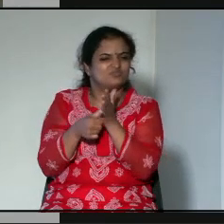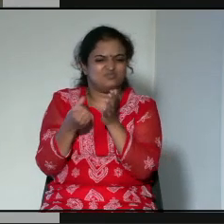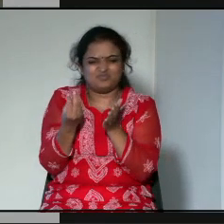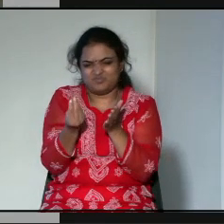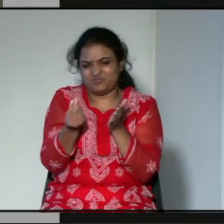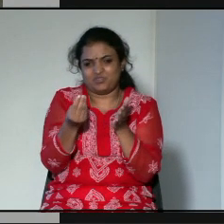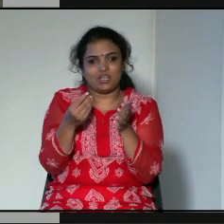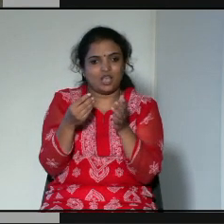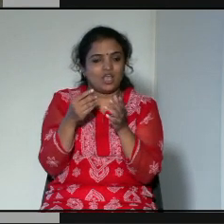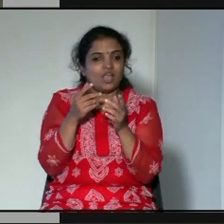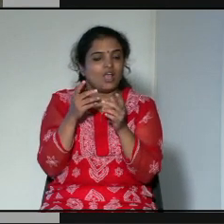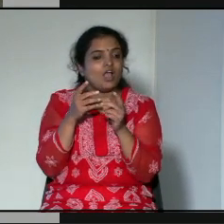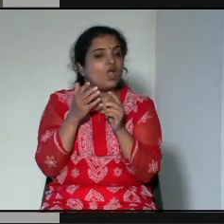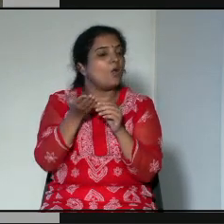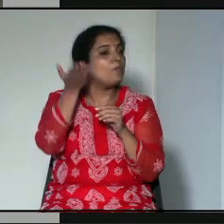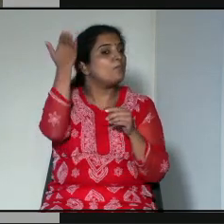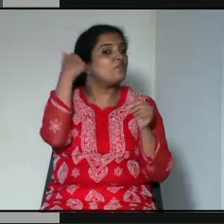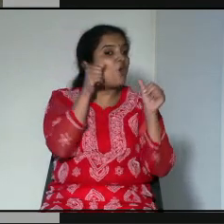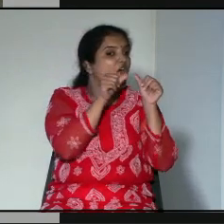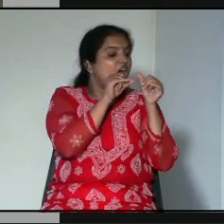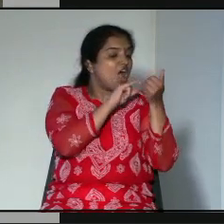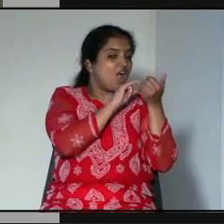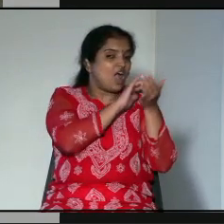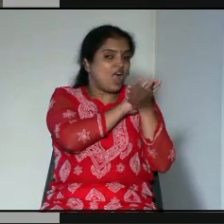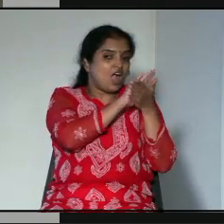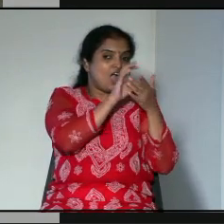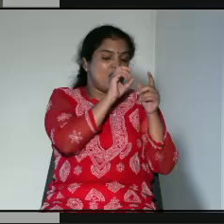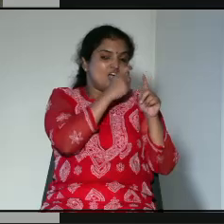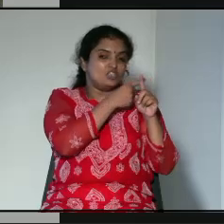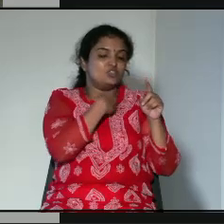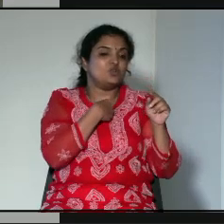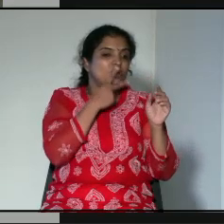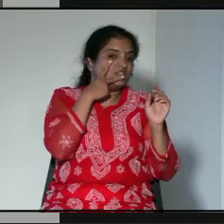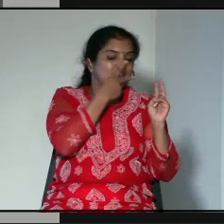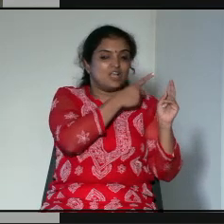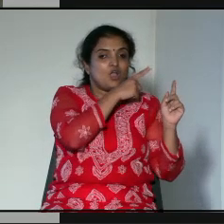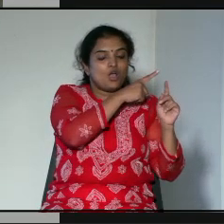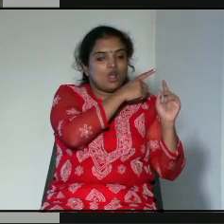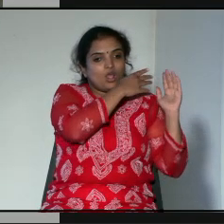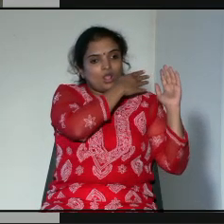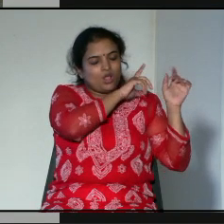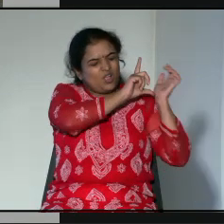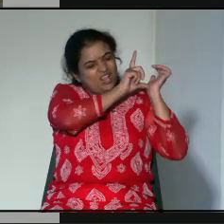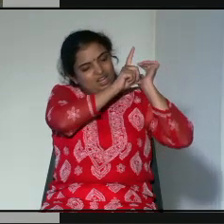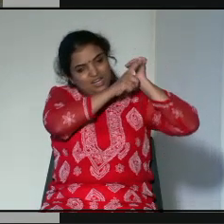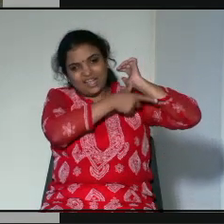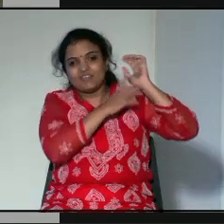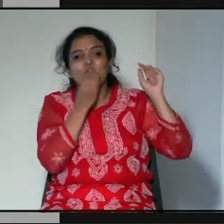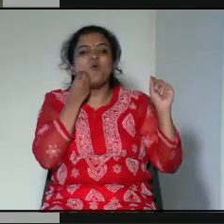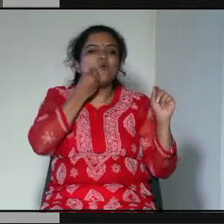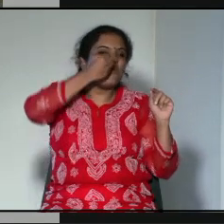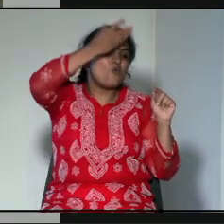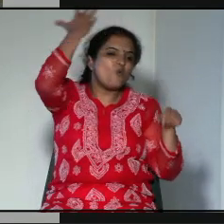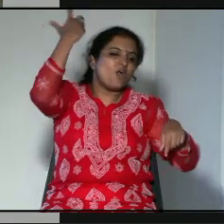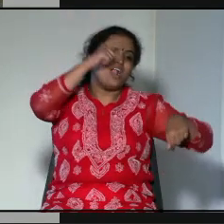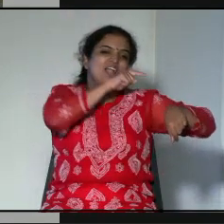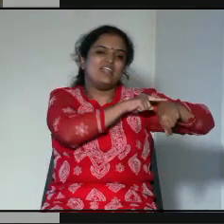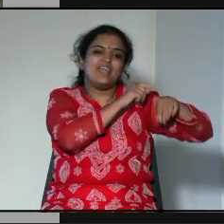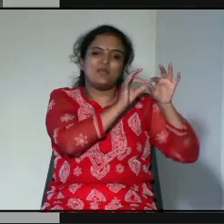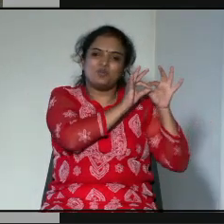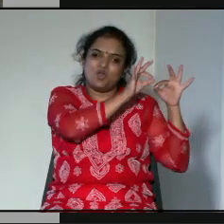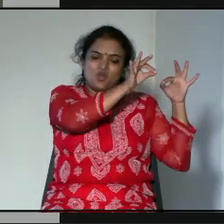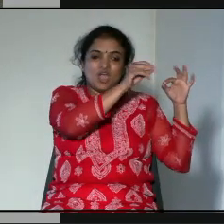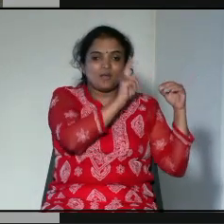several years, this is really being done over the course of a few months. Meera was working like a woman possessed.